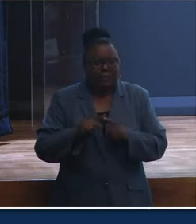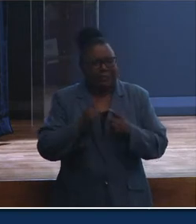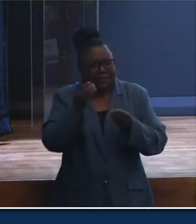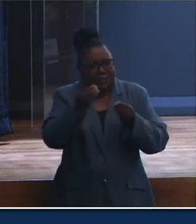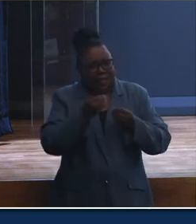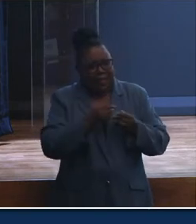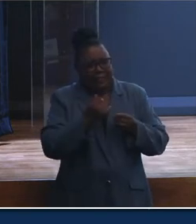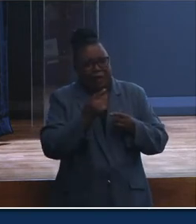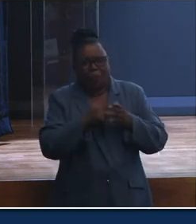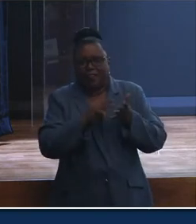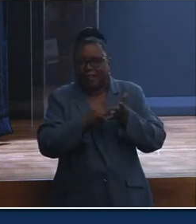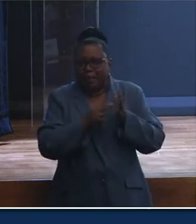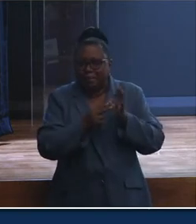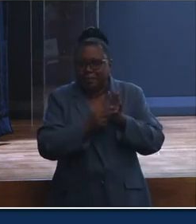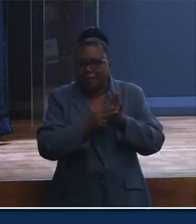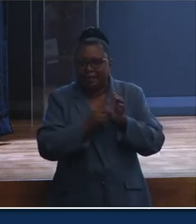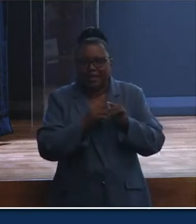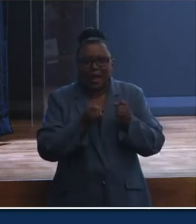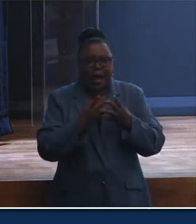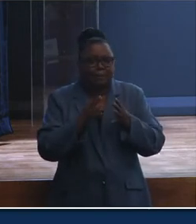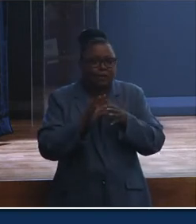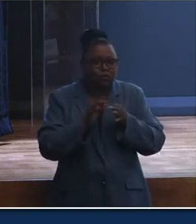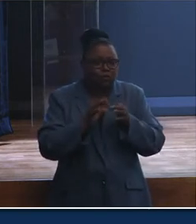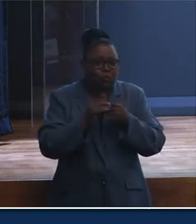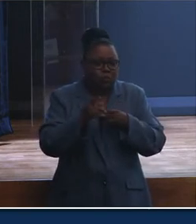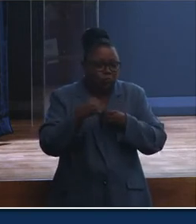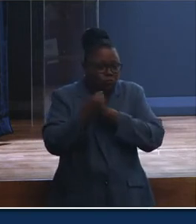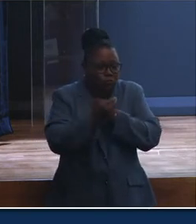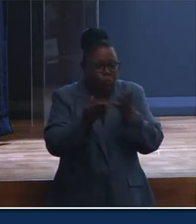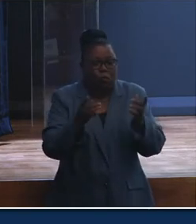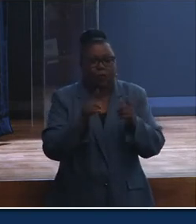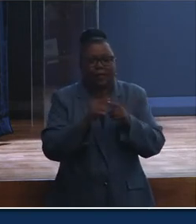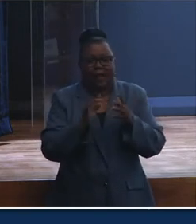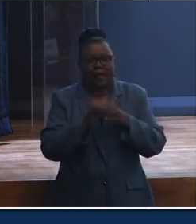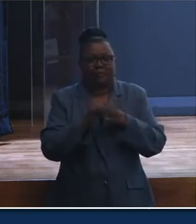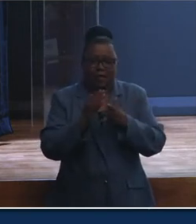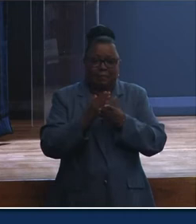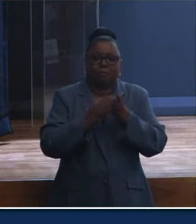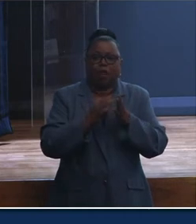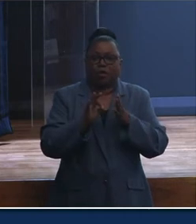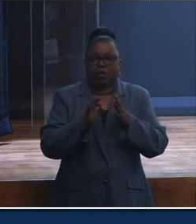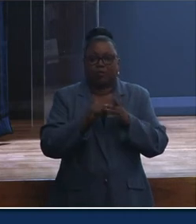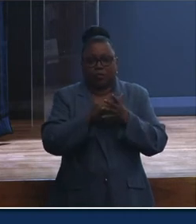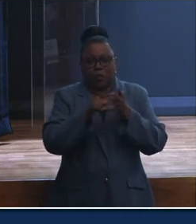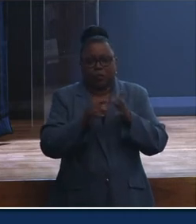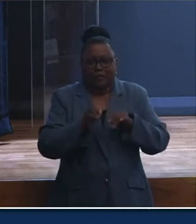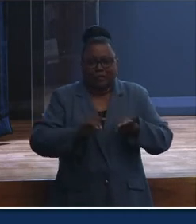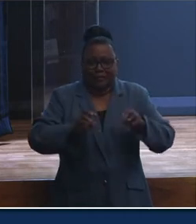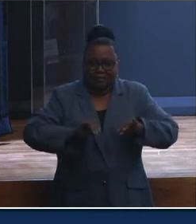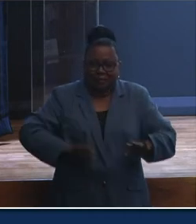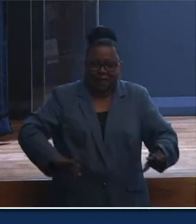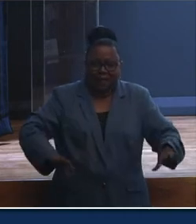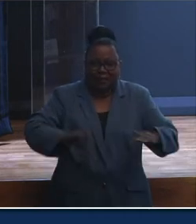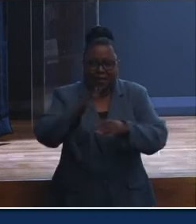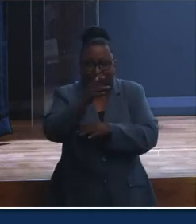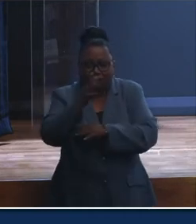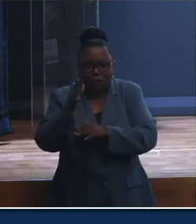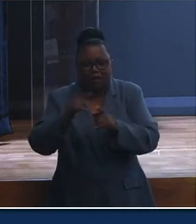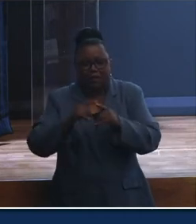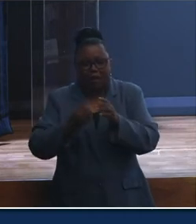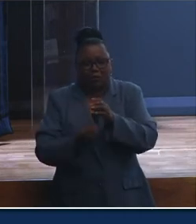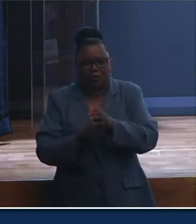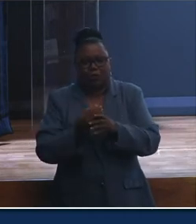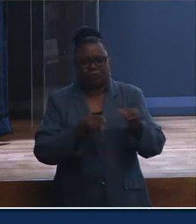us what that means and how many stories you've told that have been part of those seeds that have been planted in a forest that was